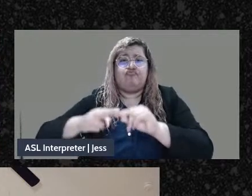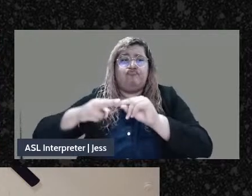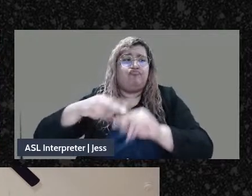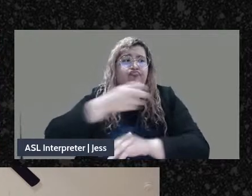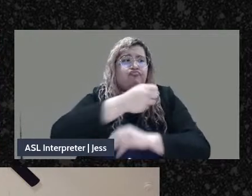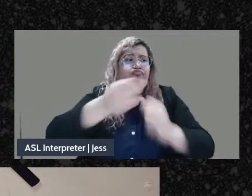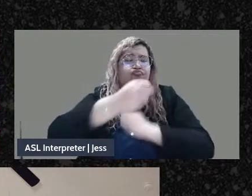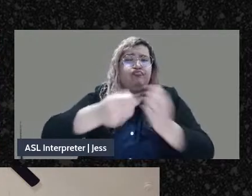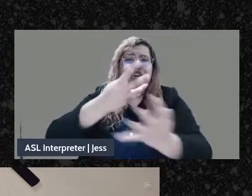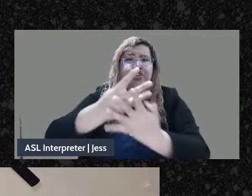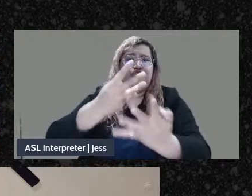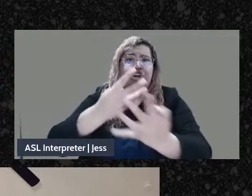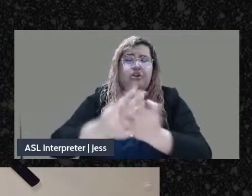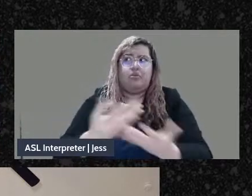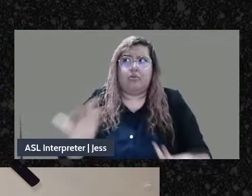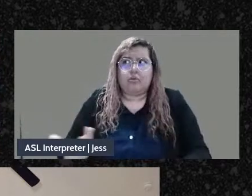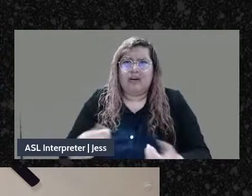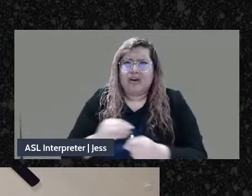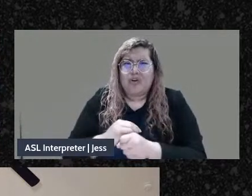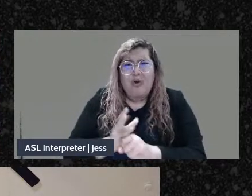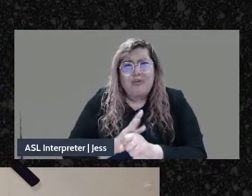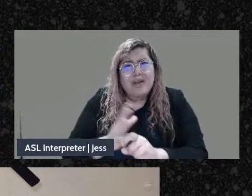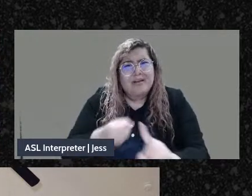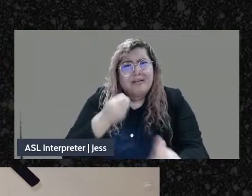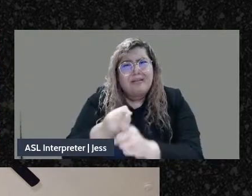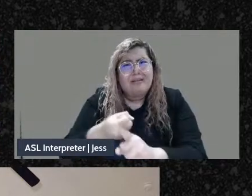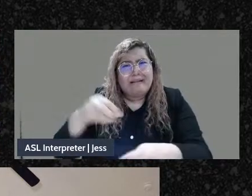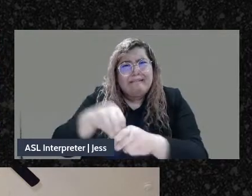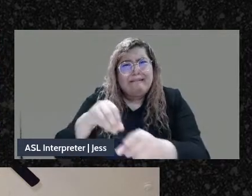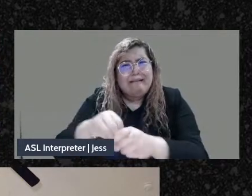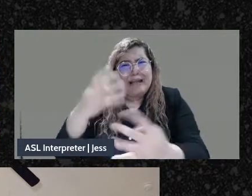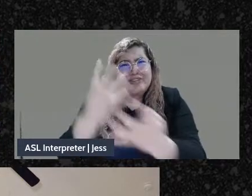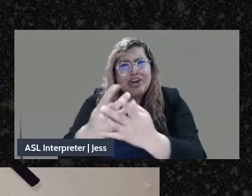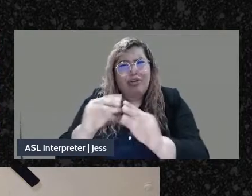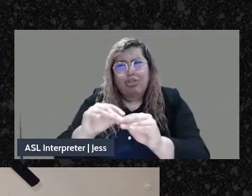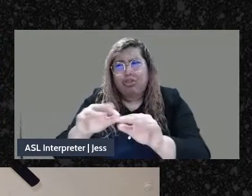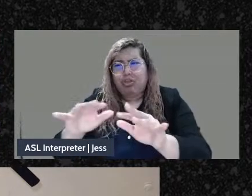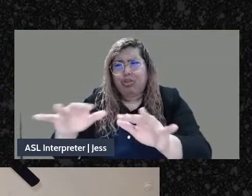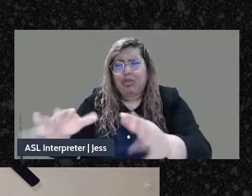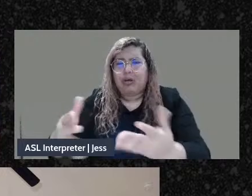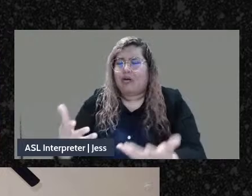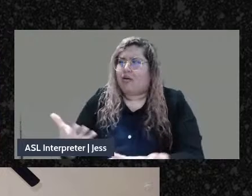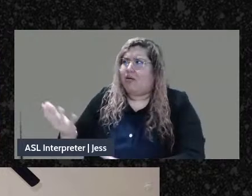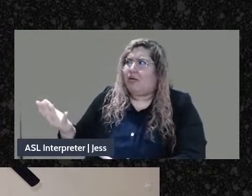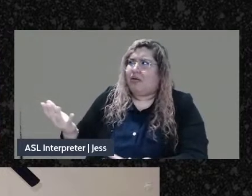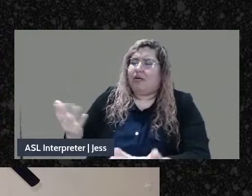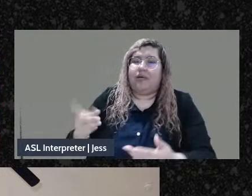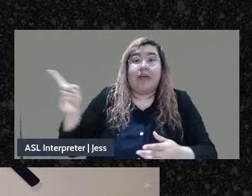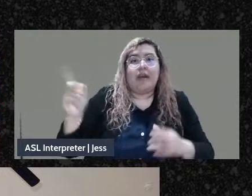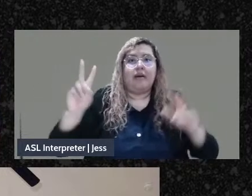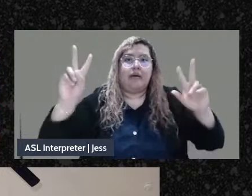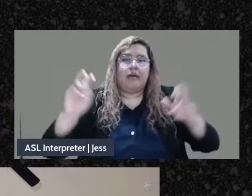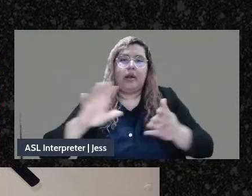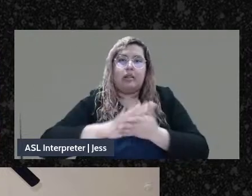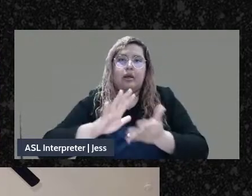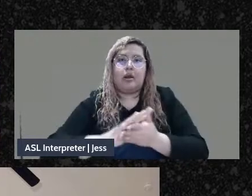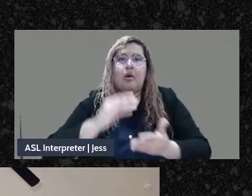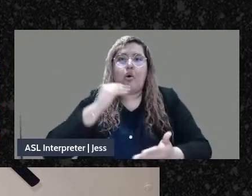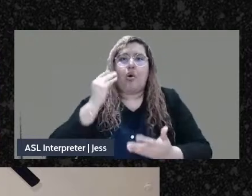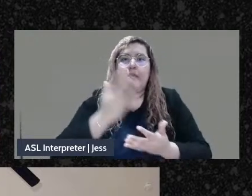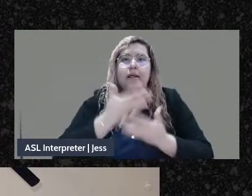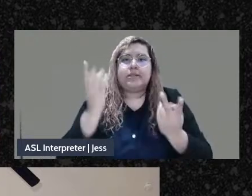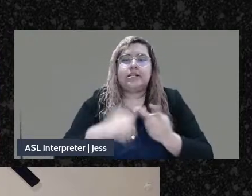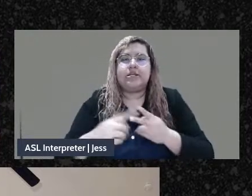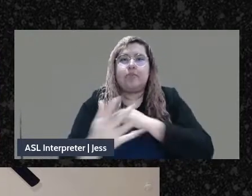still rages in the jails, right? And so that sort of like cleaning up homelessness and poverty not by housing people